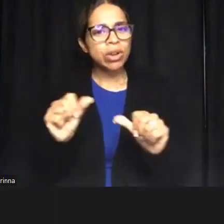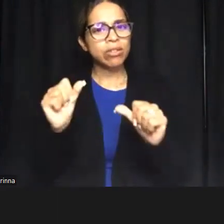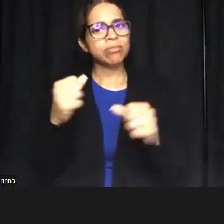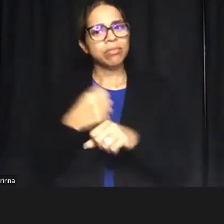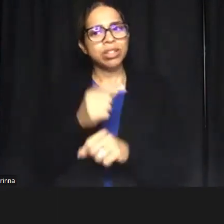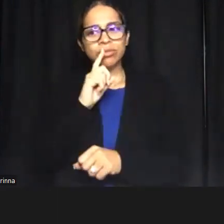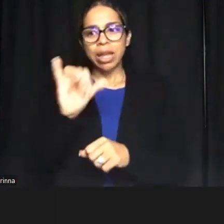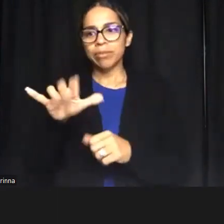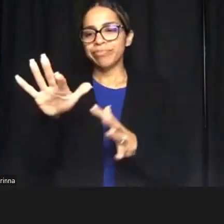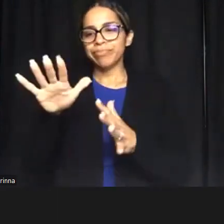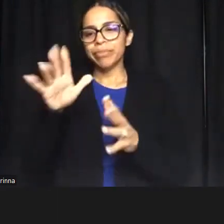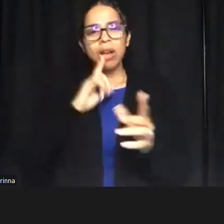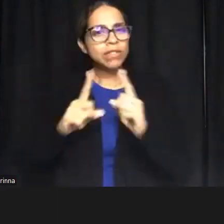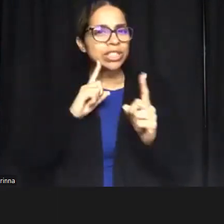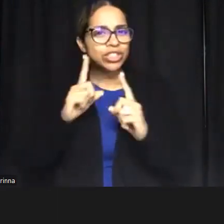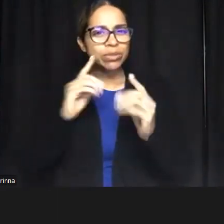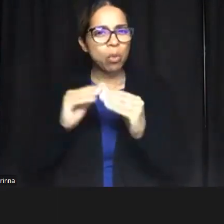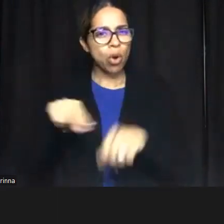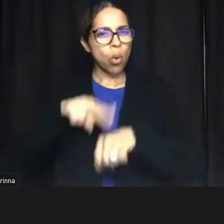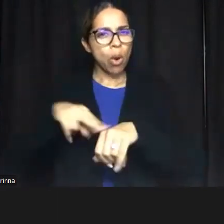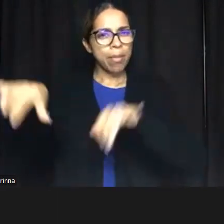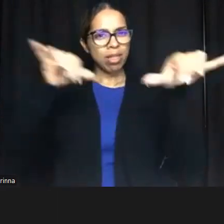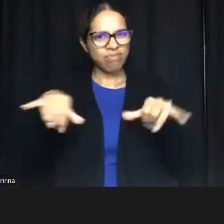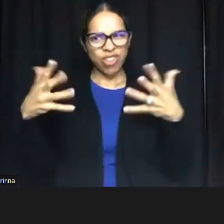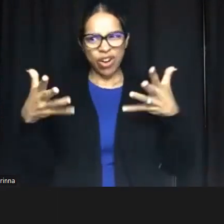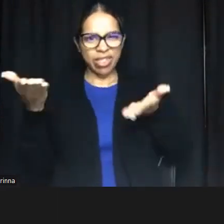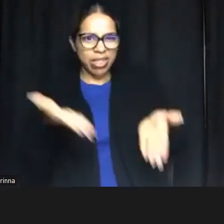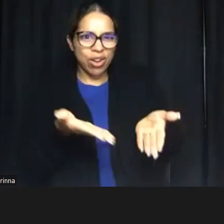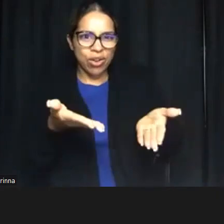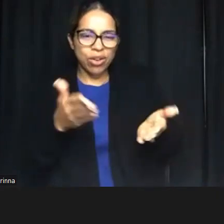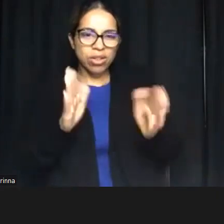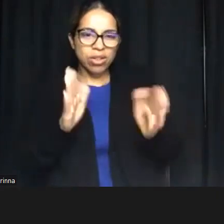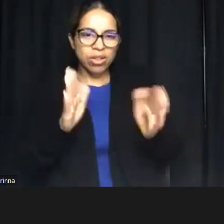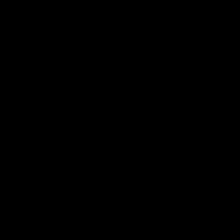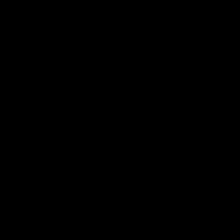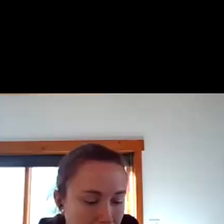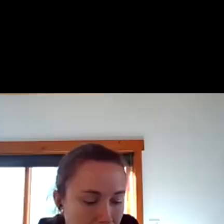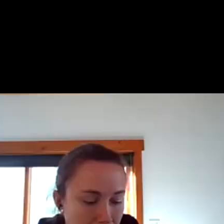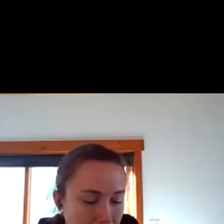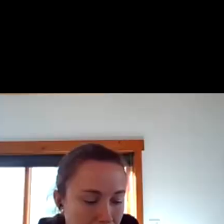the pediatrician's office. Community investments that we talk through are really